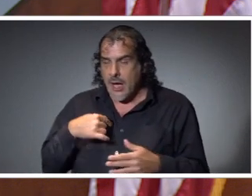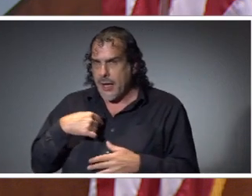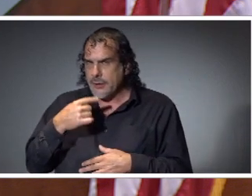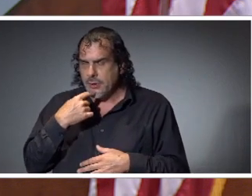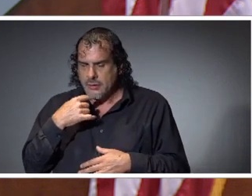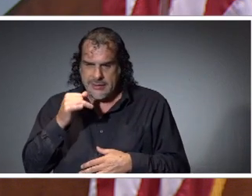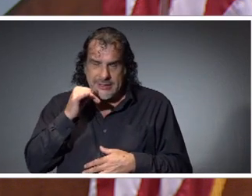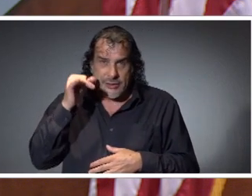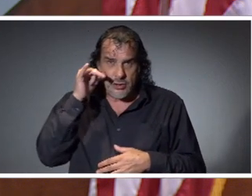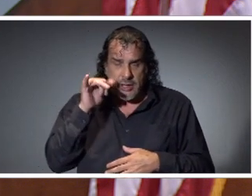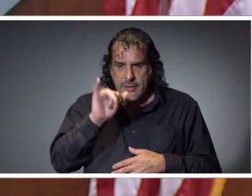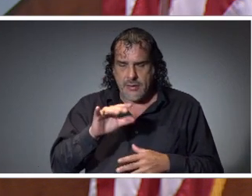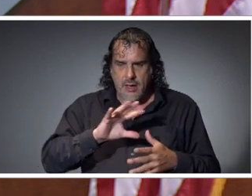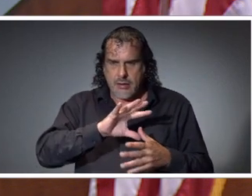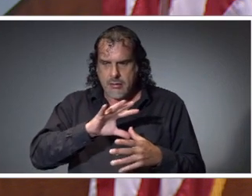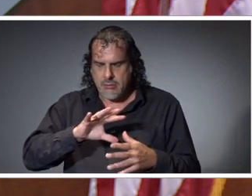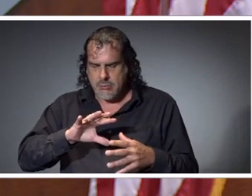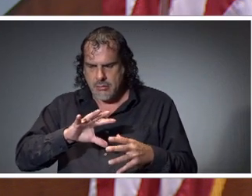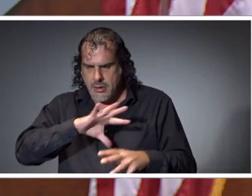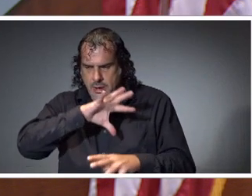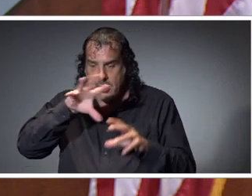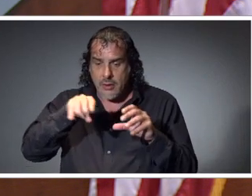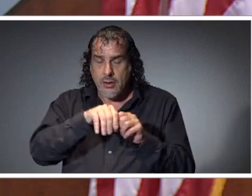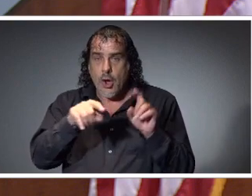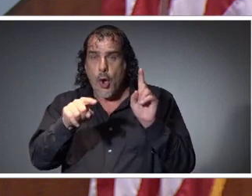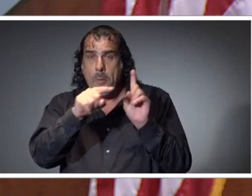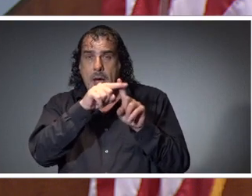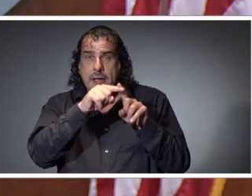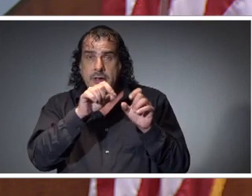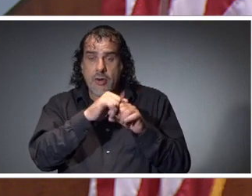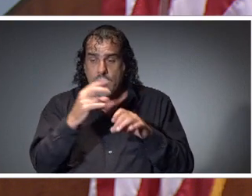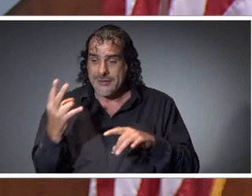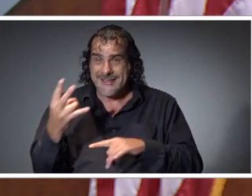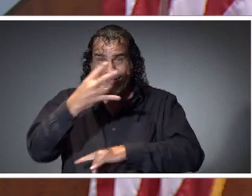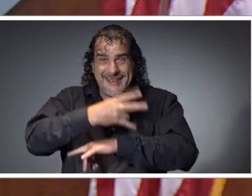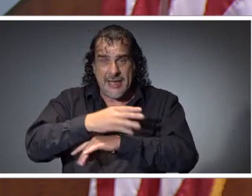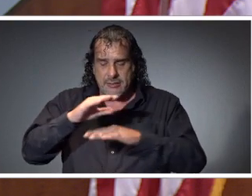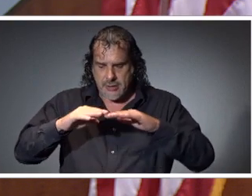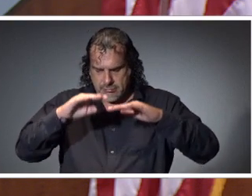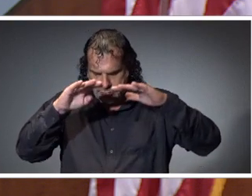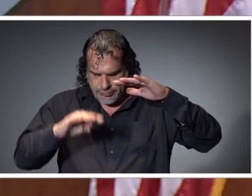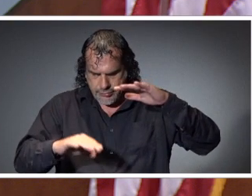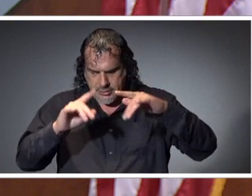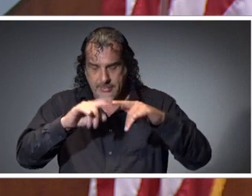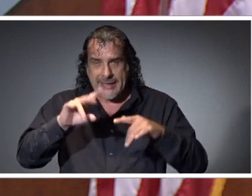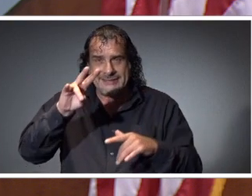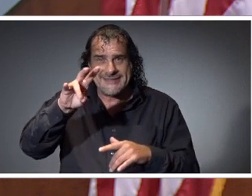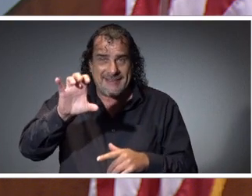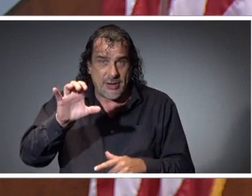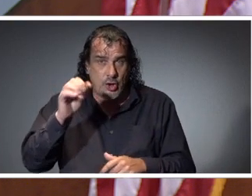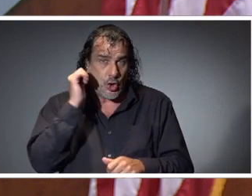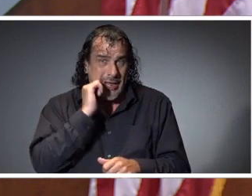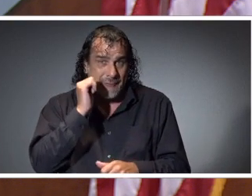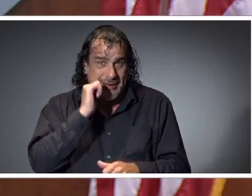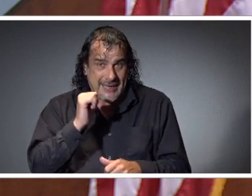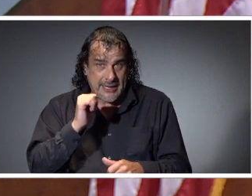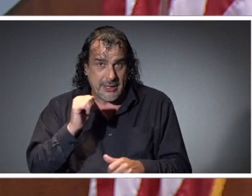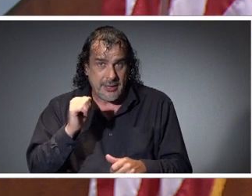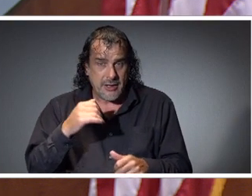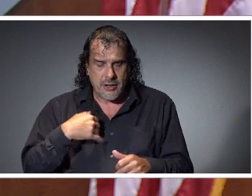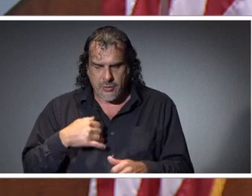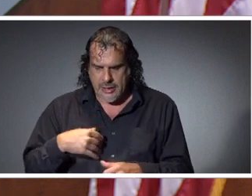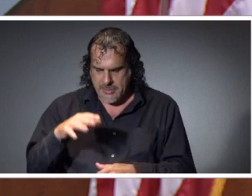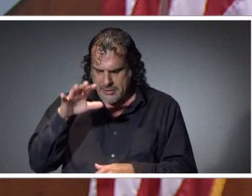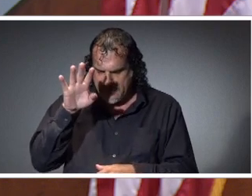of total positives on a seven-day average had come down to about 700. We had approximately 4,900